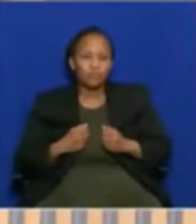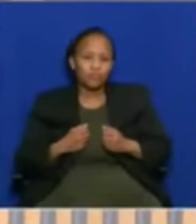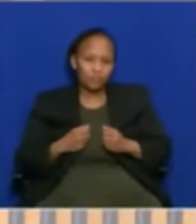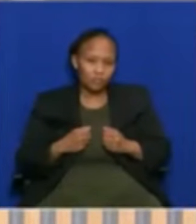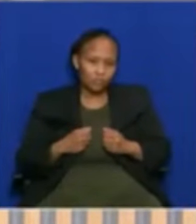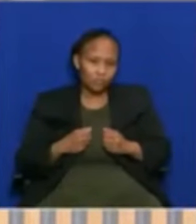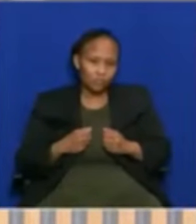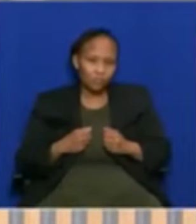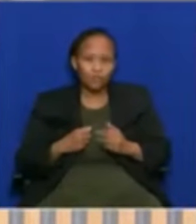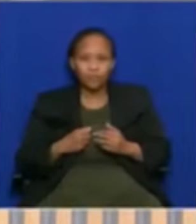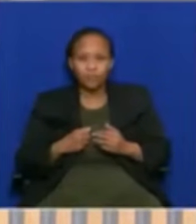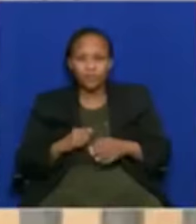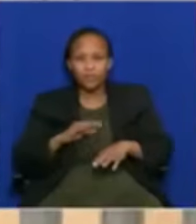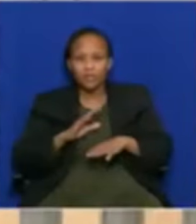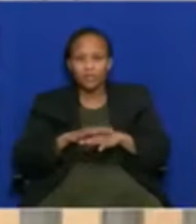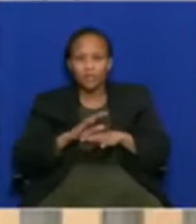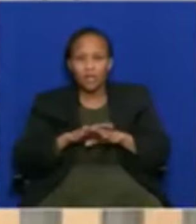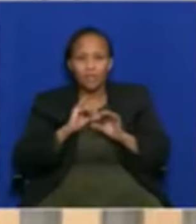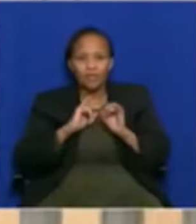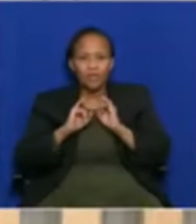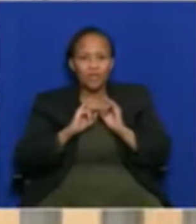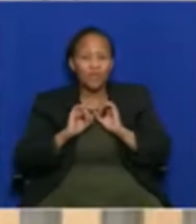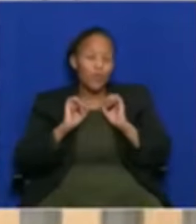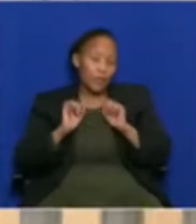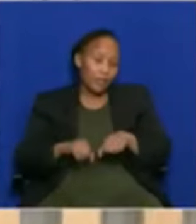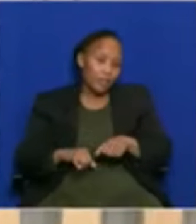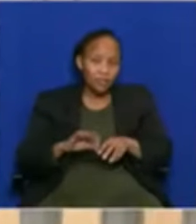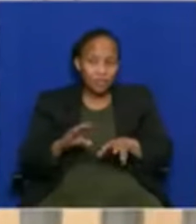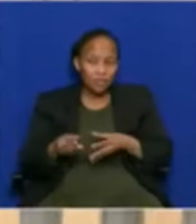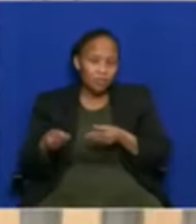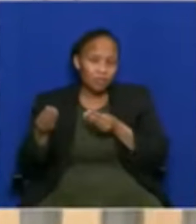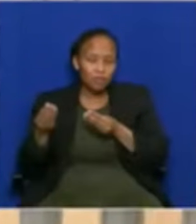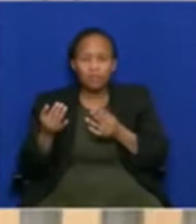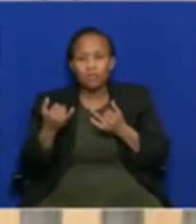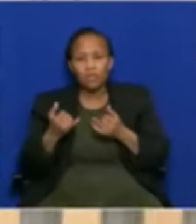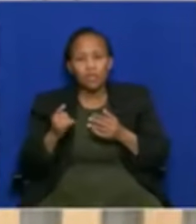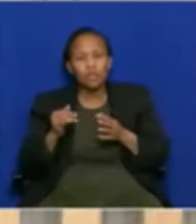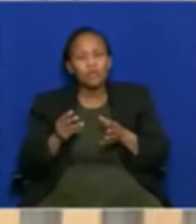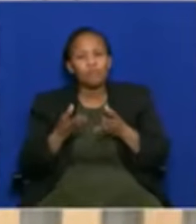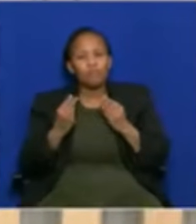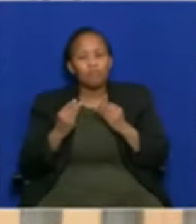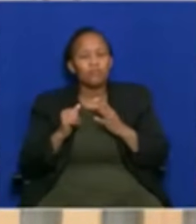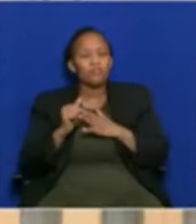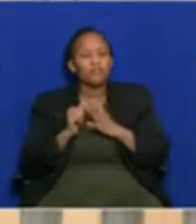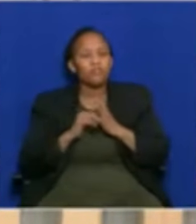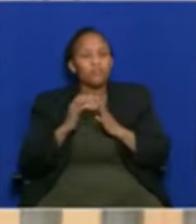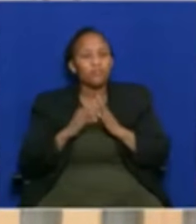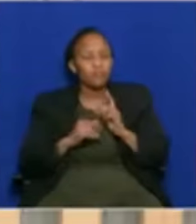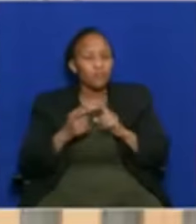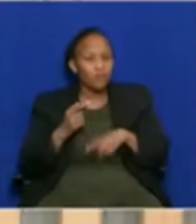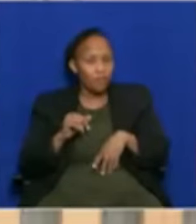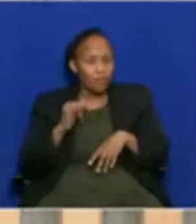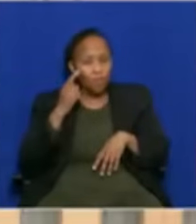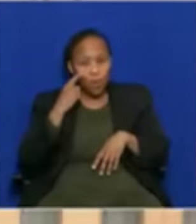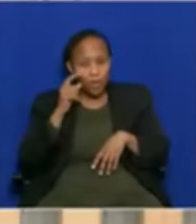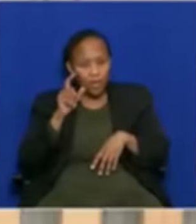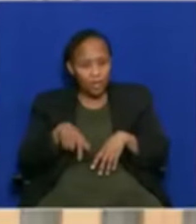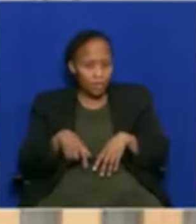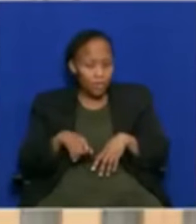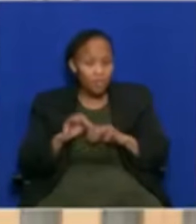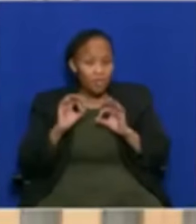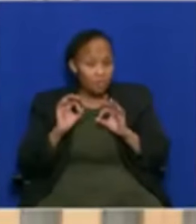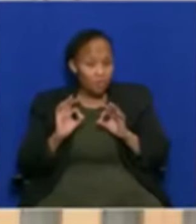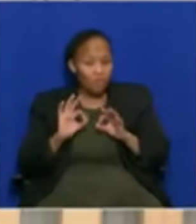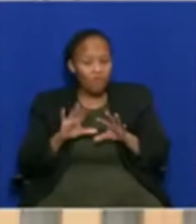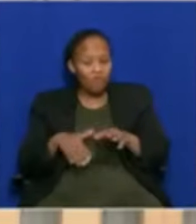Was that we are seeking to obtain a statement from a witness. Is it proper to give him that file for him to prepare a